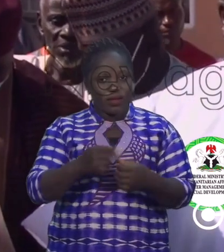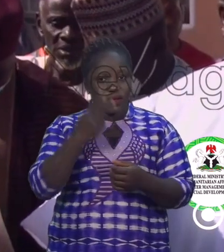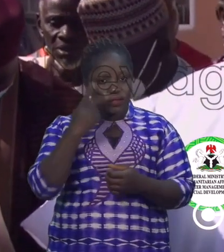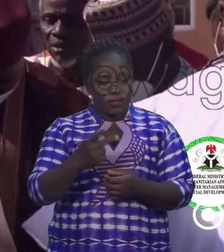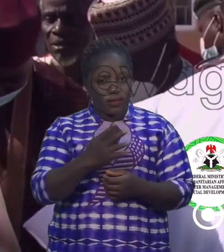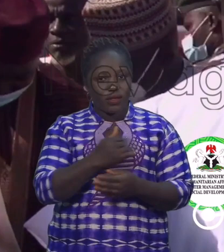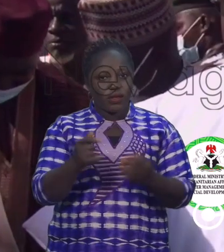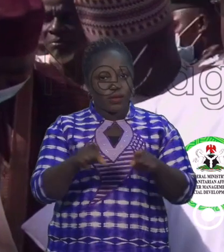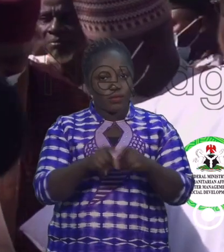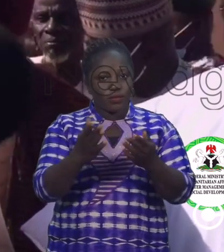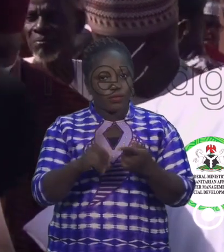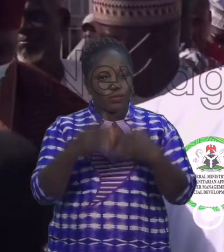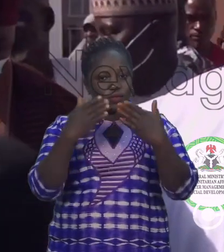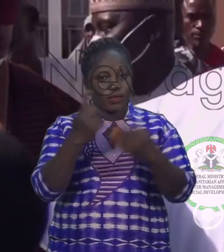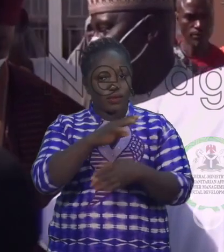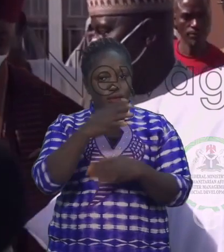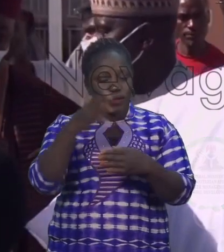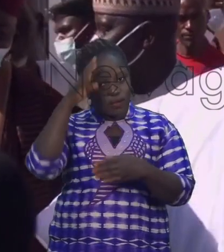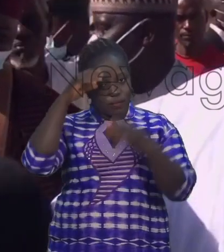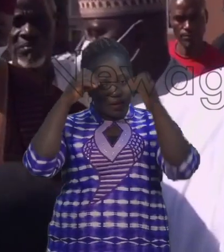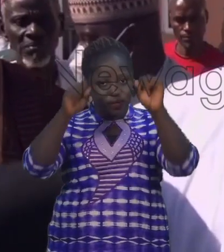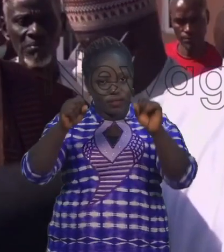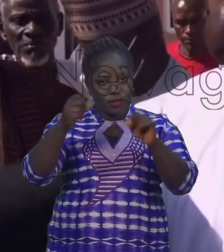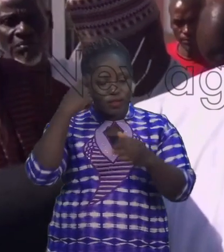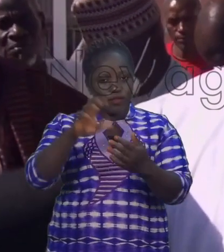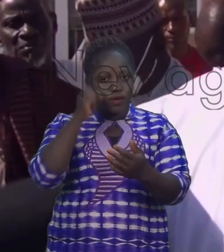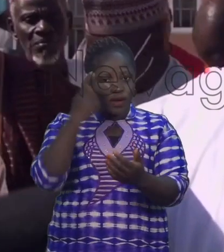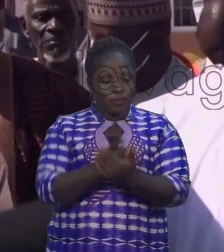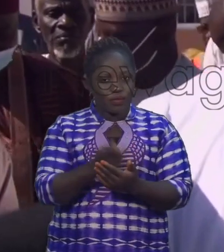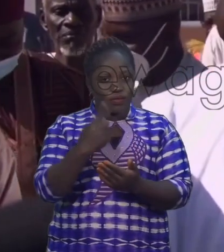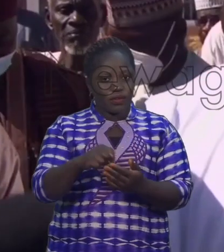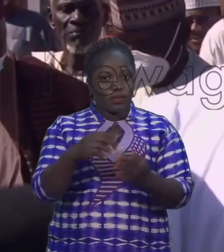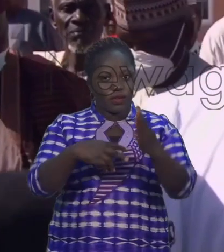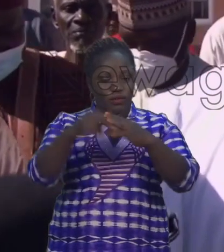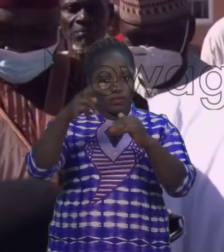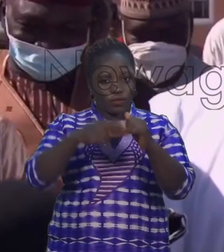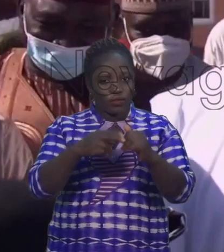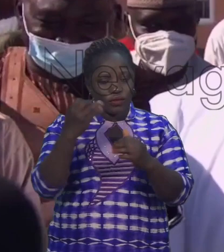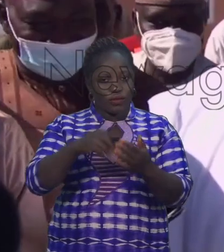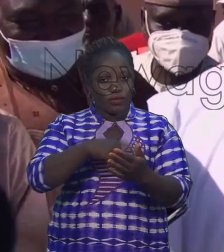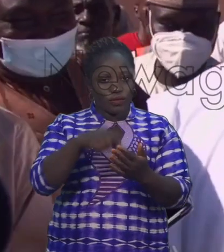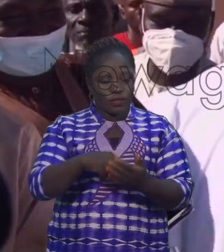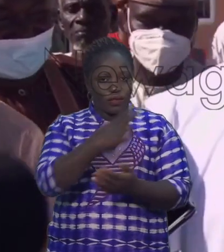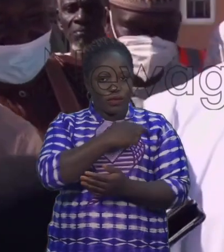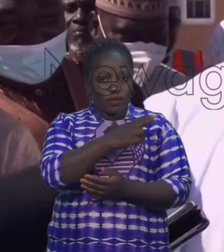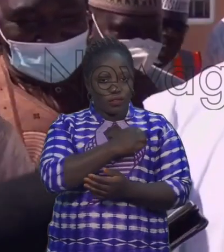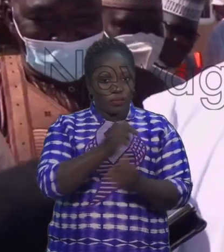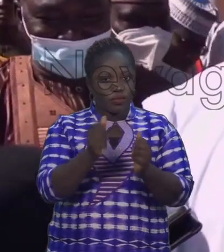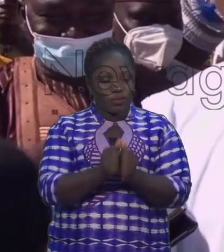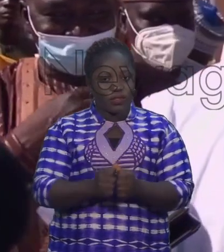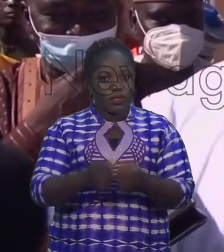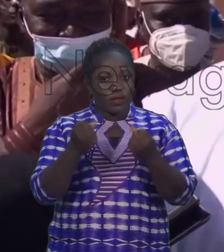want to thank Mr. President for approving the construction of this edifice, a health